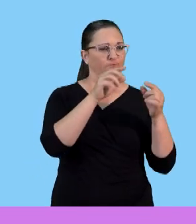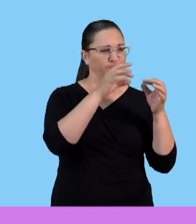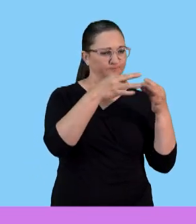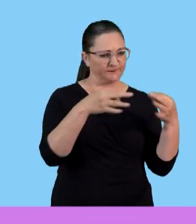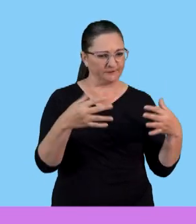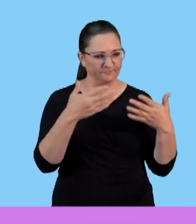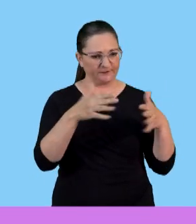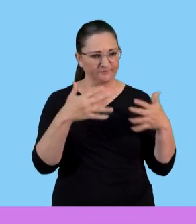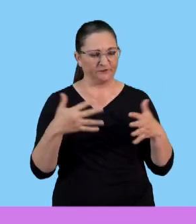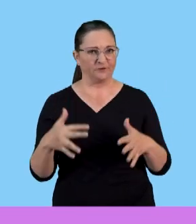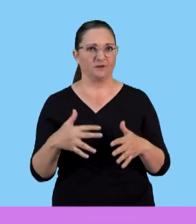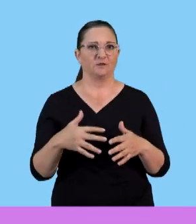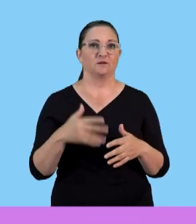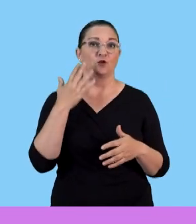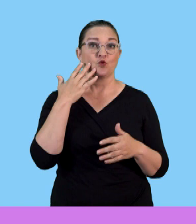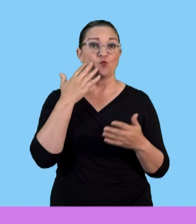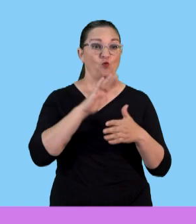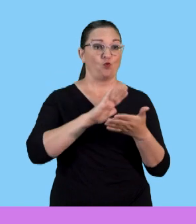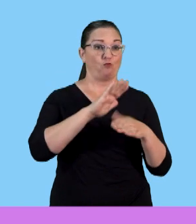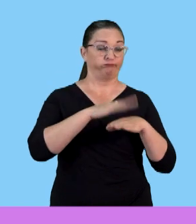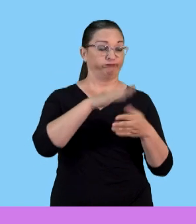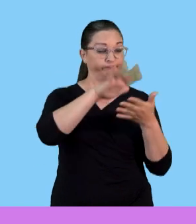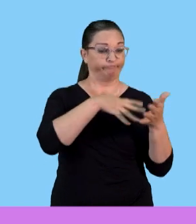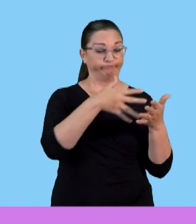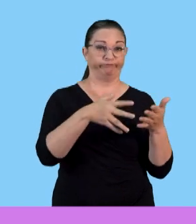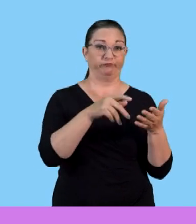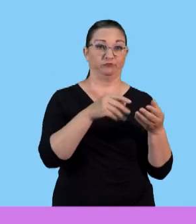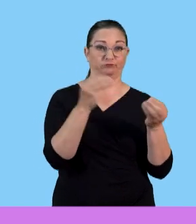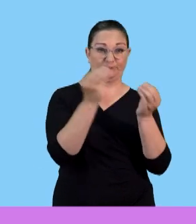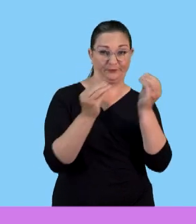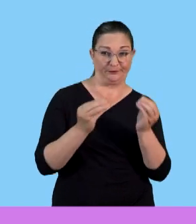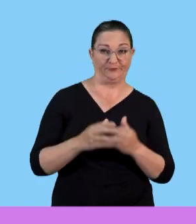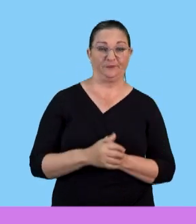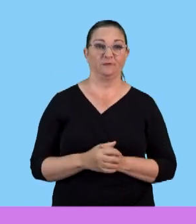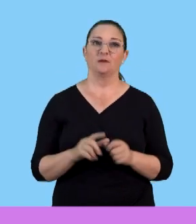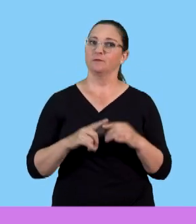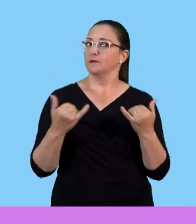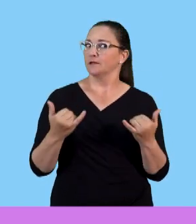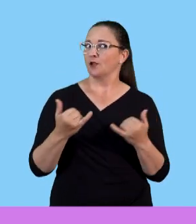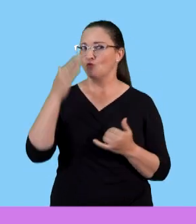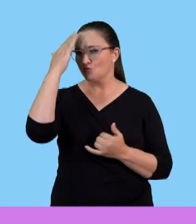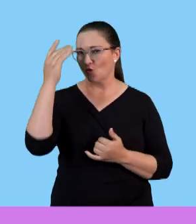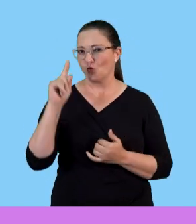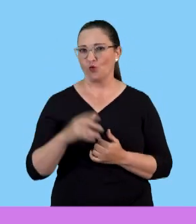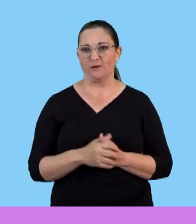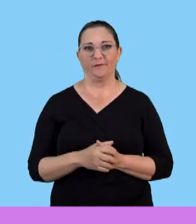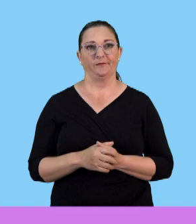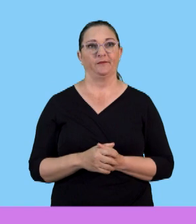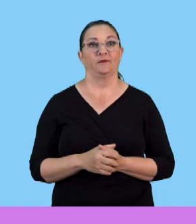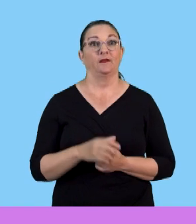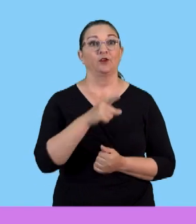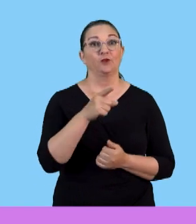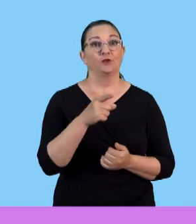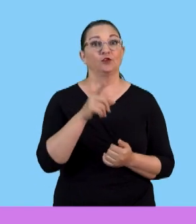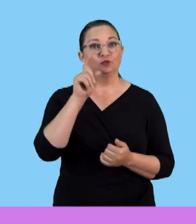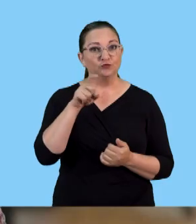information on the tariff table. Right, so now looking at what you should know by now, remember we've said you should